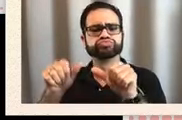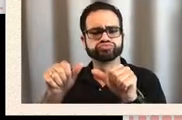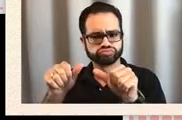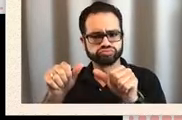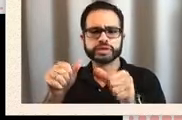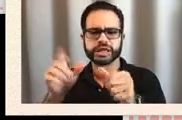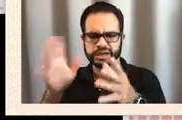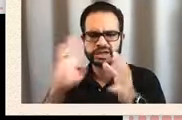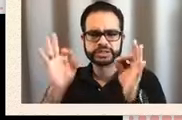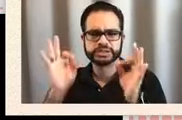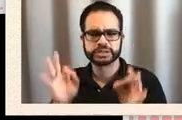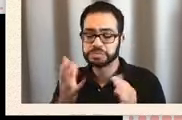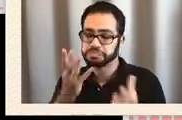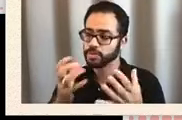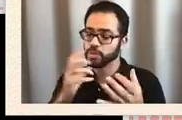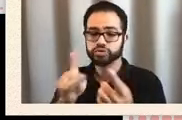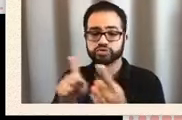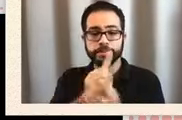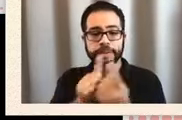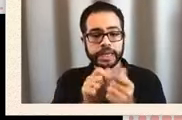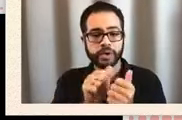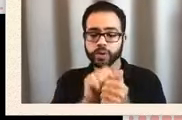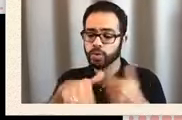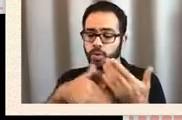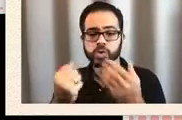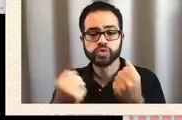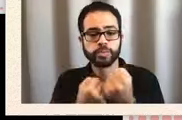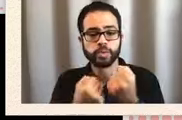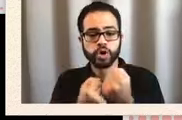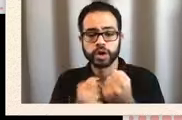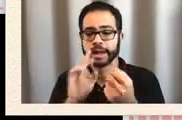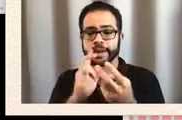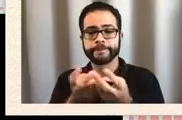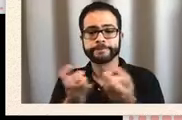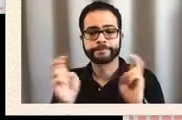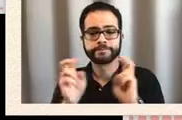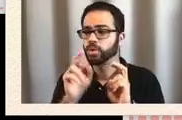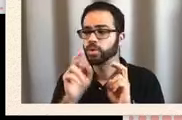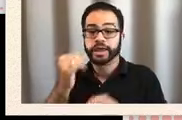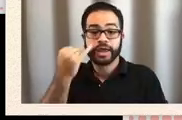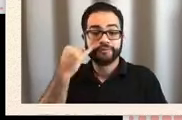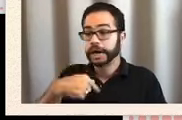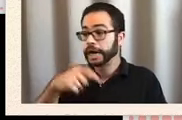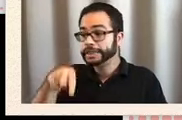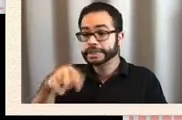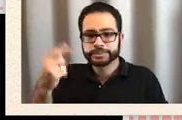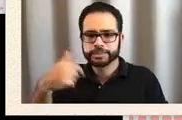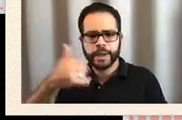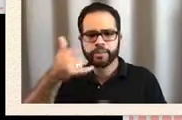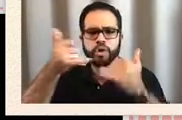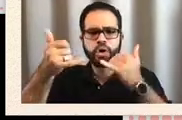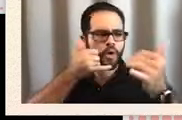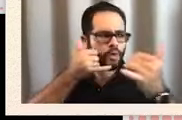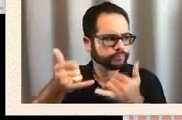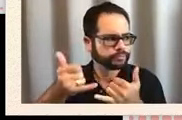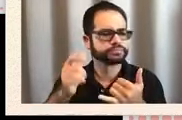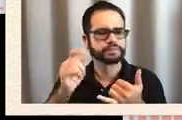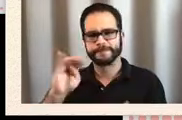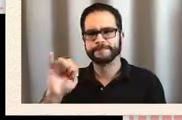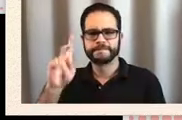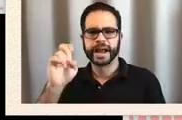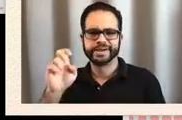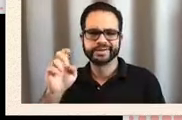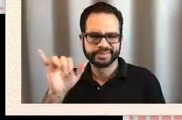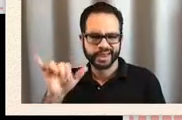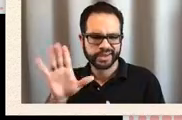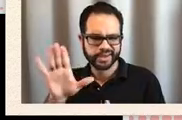week as a committee, or they may want to say ad hoc, whenever I need something, I'll just call up the right people, which seems to be what Mike does. So you